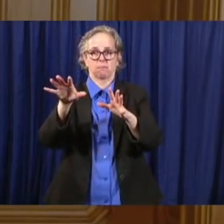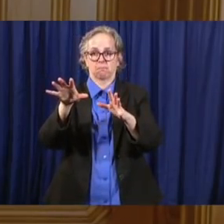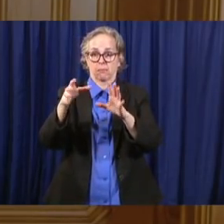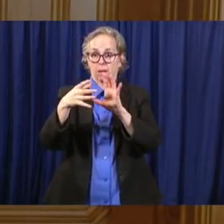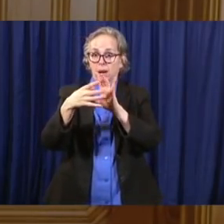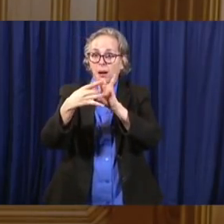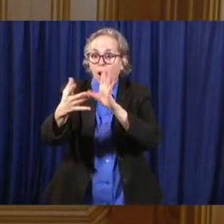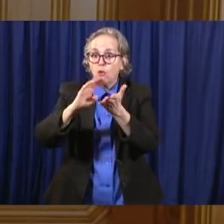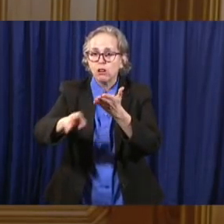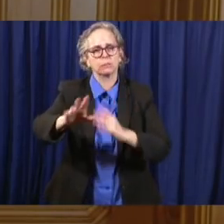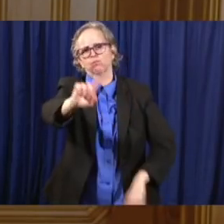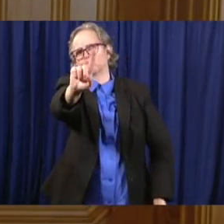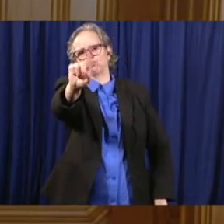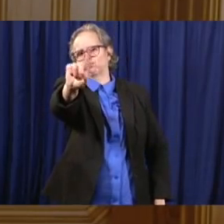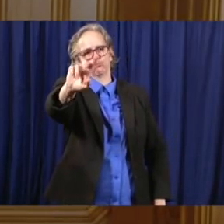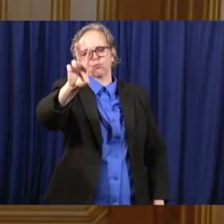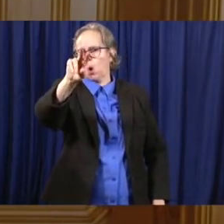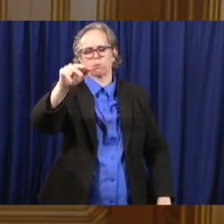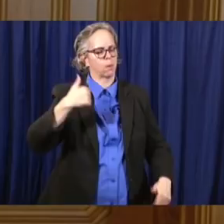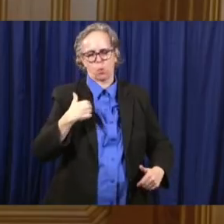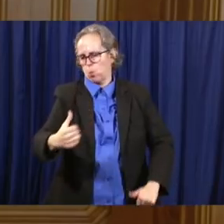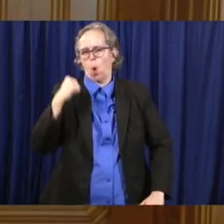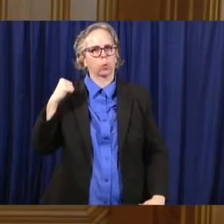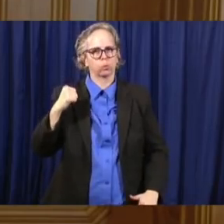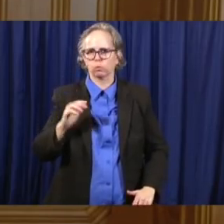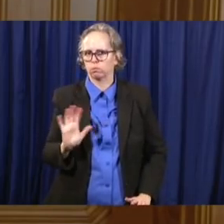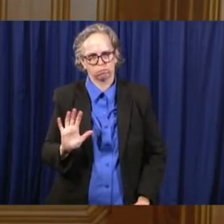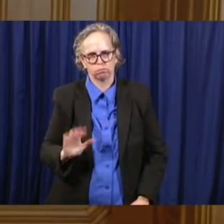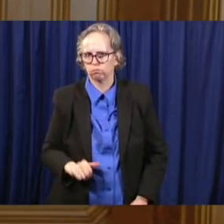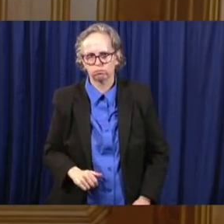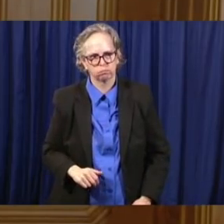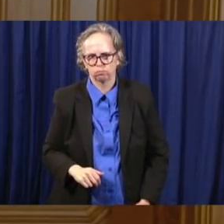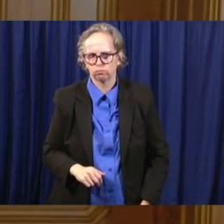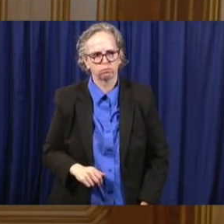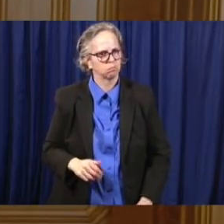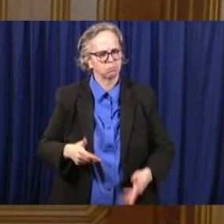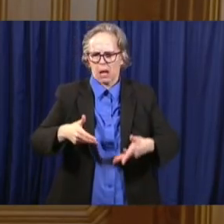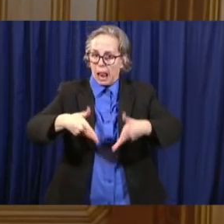that. We have no intention of releasing them back into society.